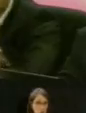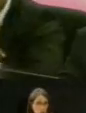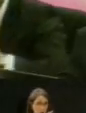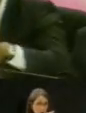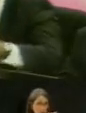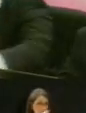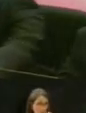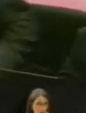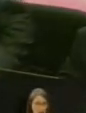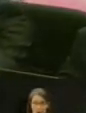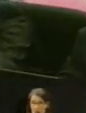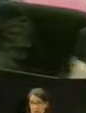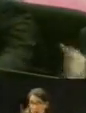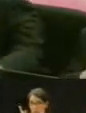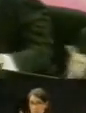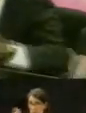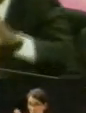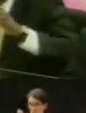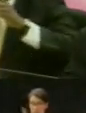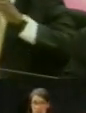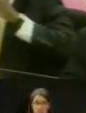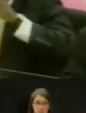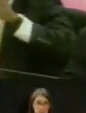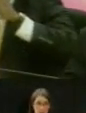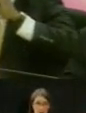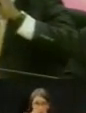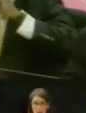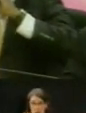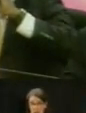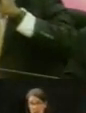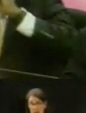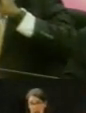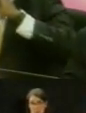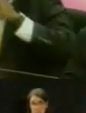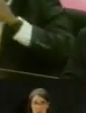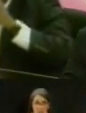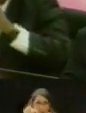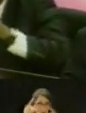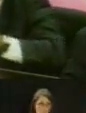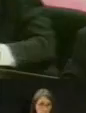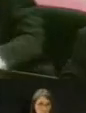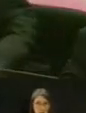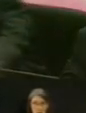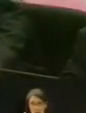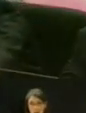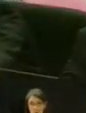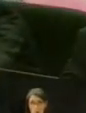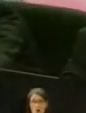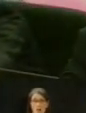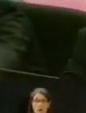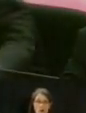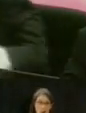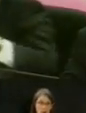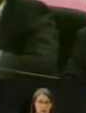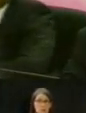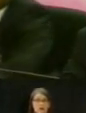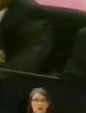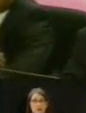like candidate B in this particular area, maybe we can work out something where we all get a little bit of what we want, but we do it in